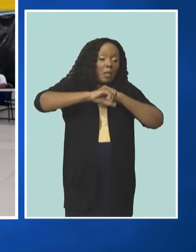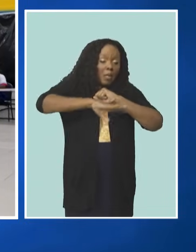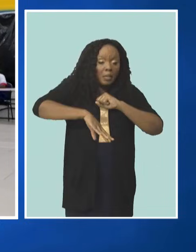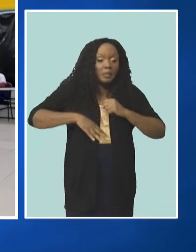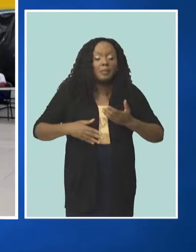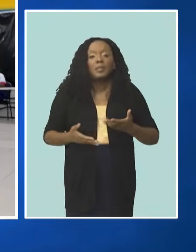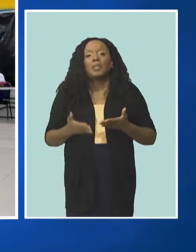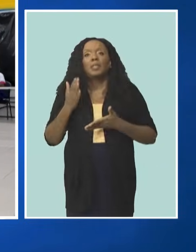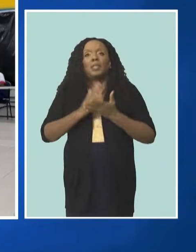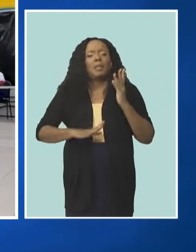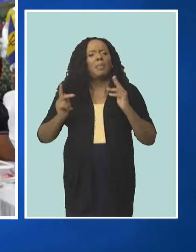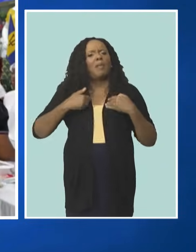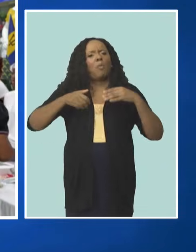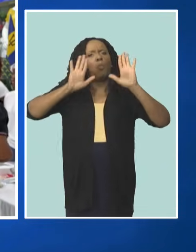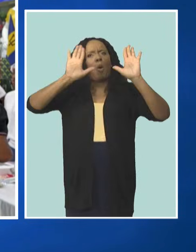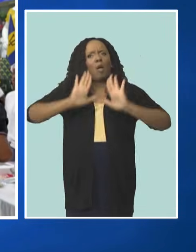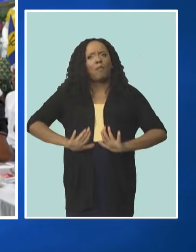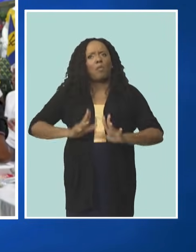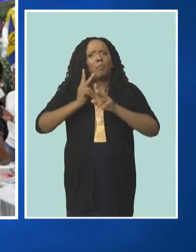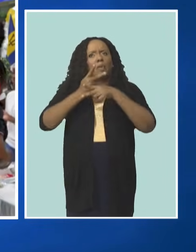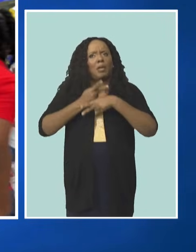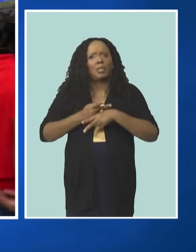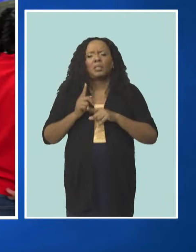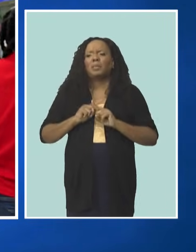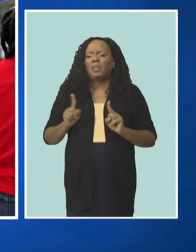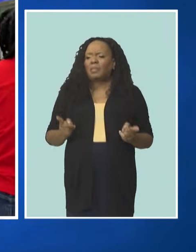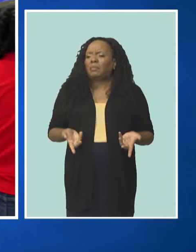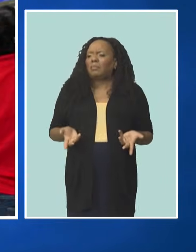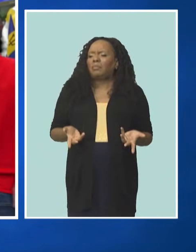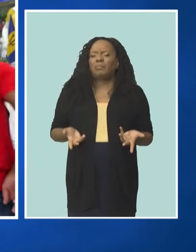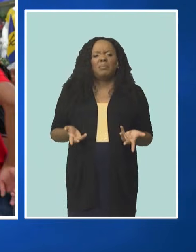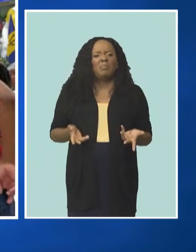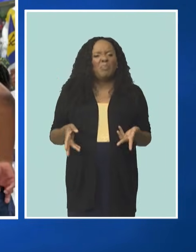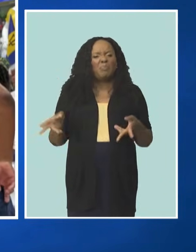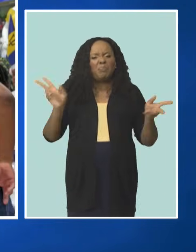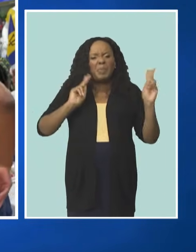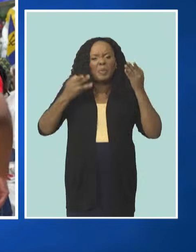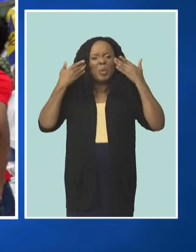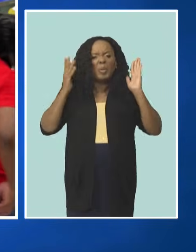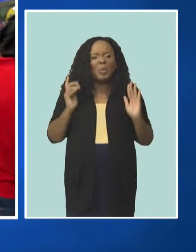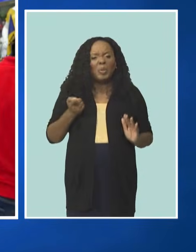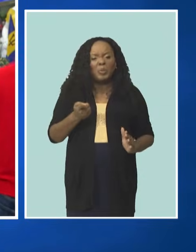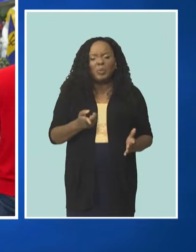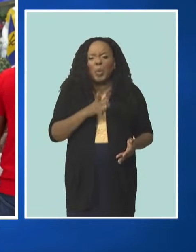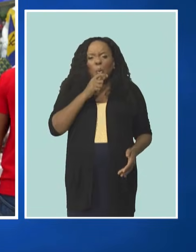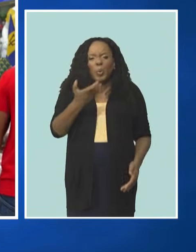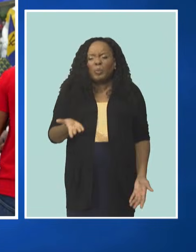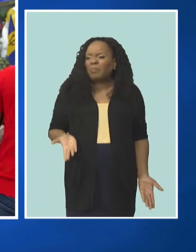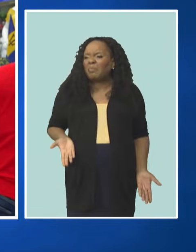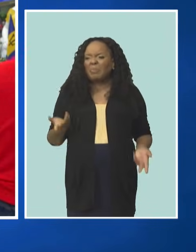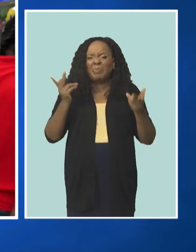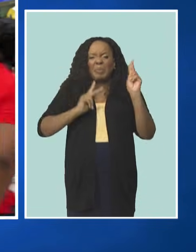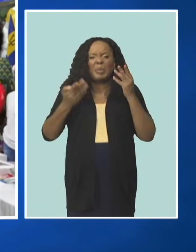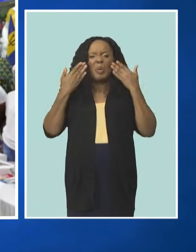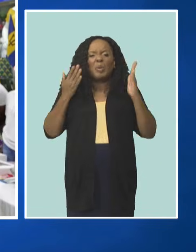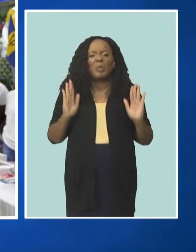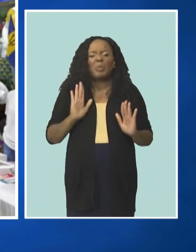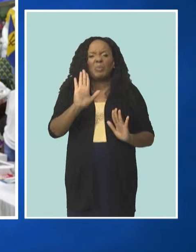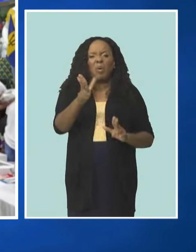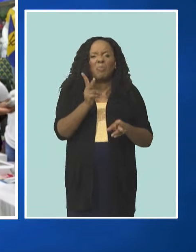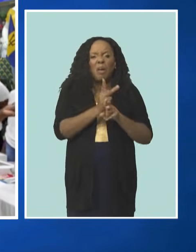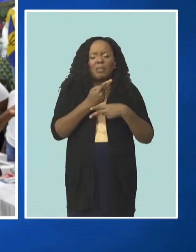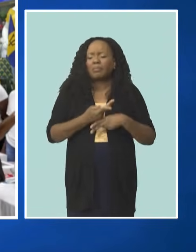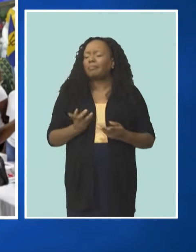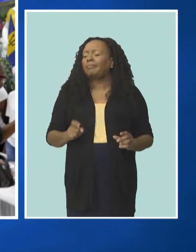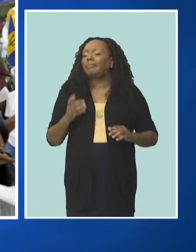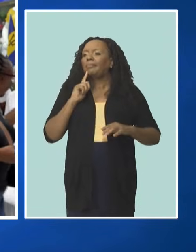have fantastic products, but in terms of getting it out there to individuals, the marketing is one of those areas that I think they need